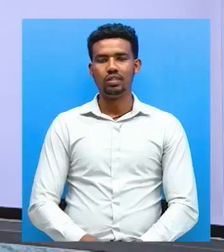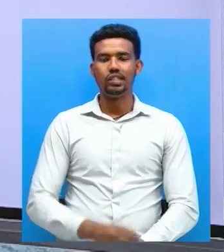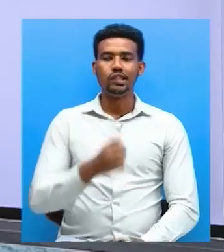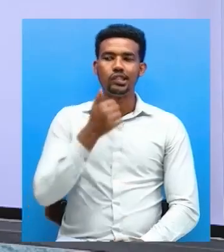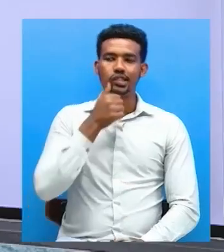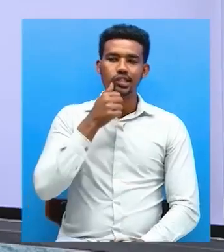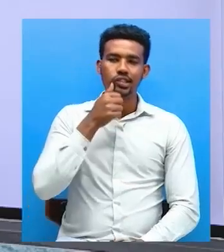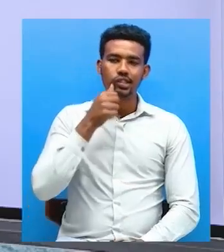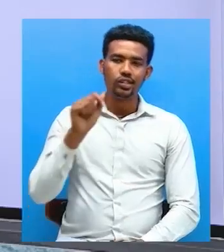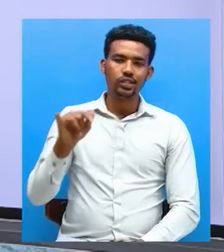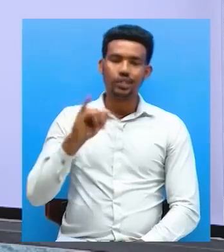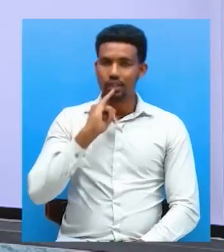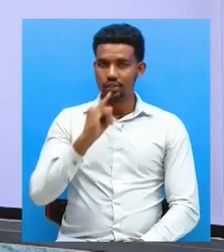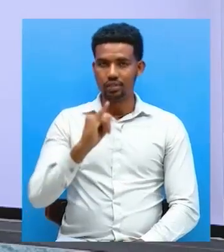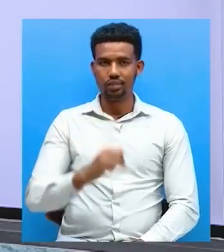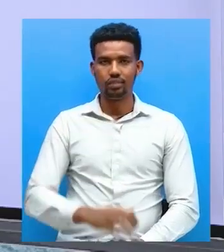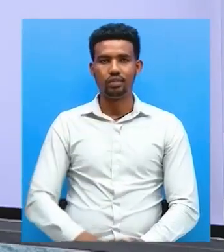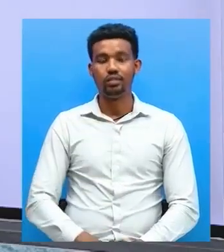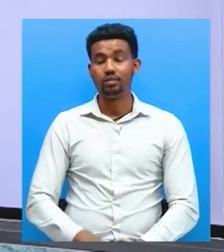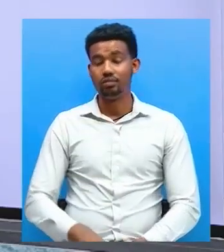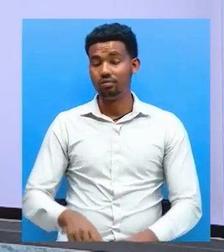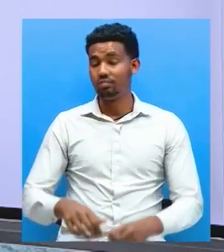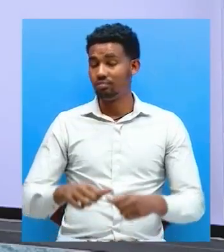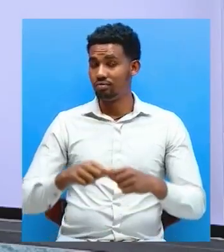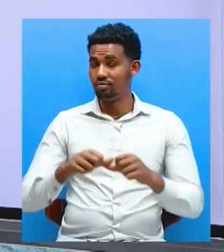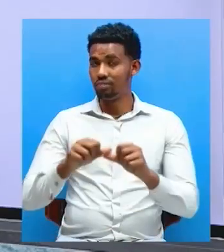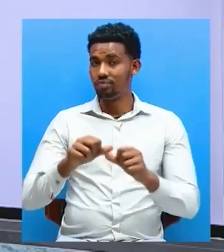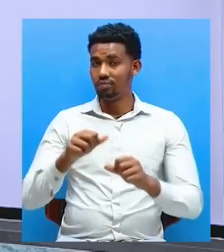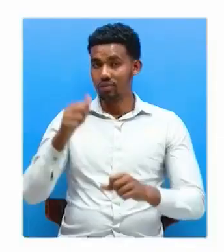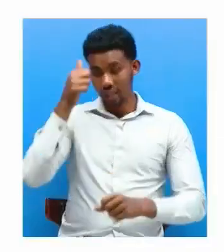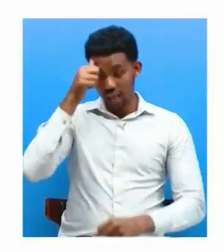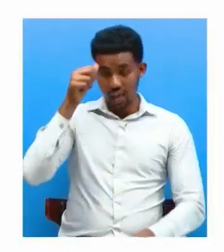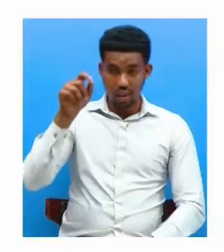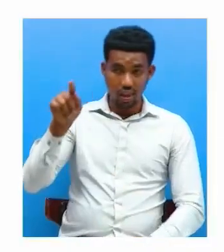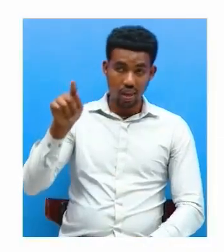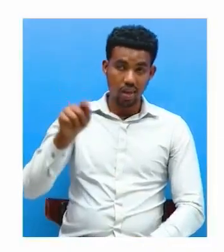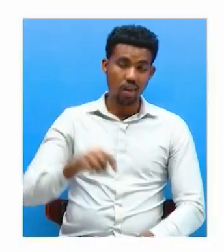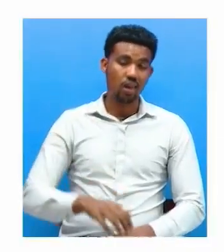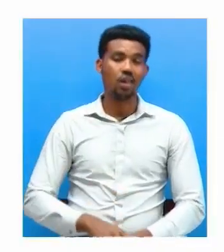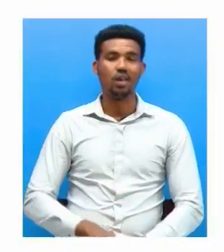She is. She is. Let us continue with he.